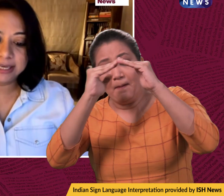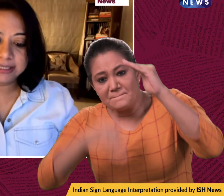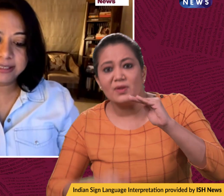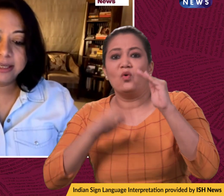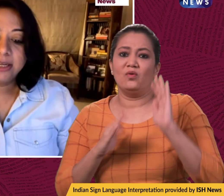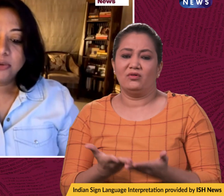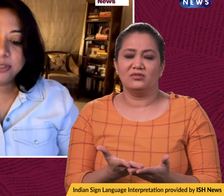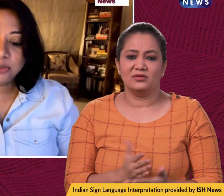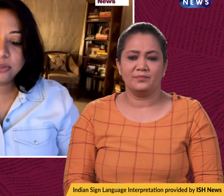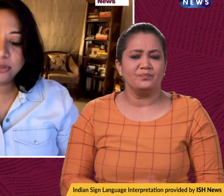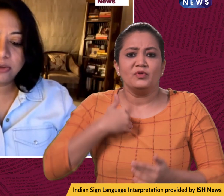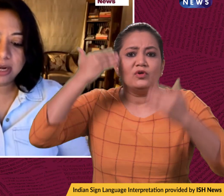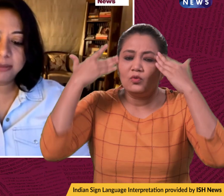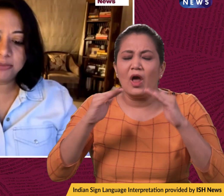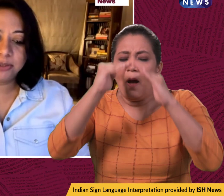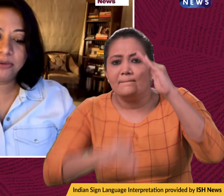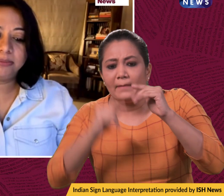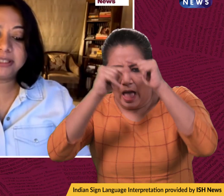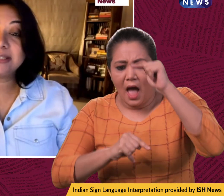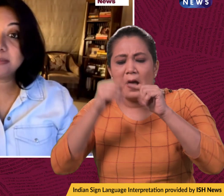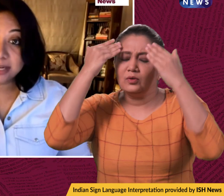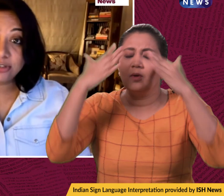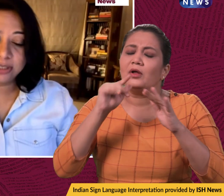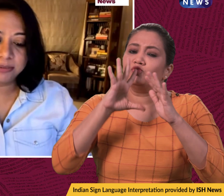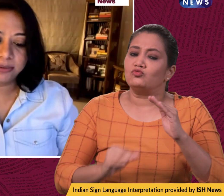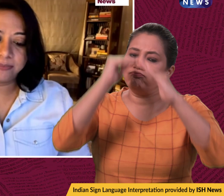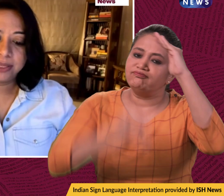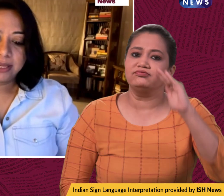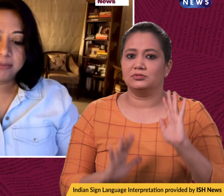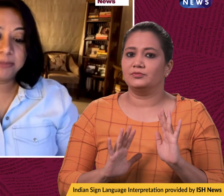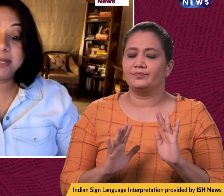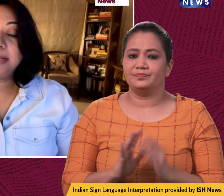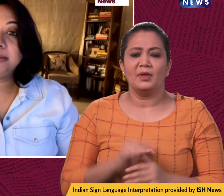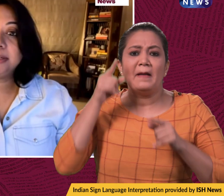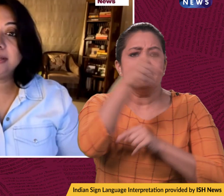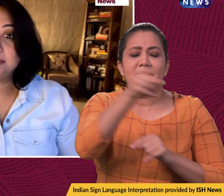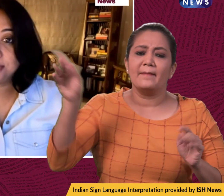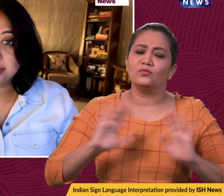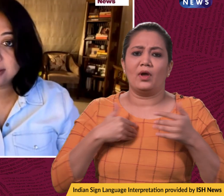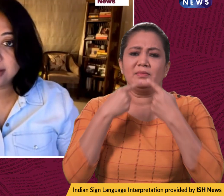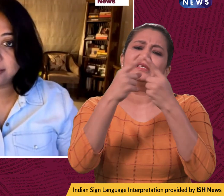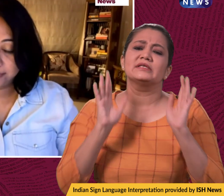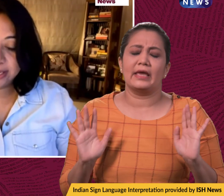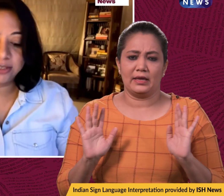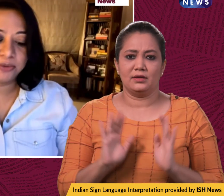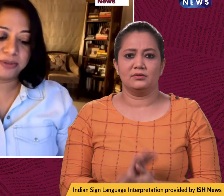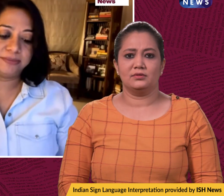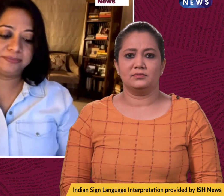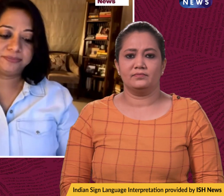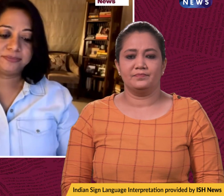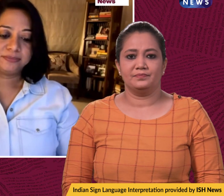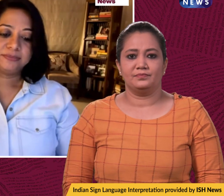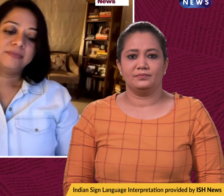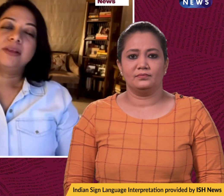2019. We don't know how much below, but it's substantially below. I'm not blaming anybody. I'm just saying."